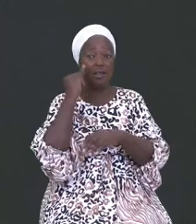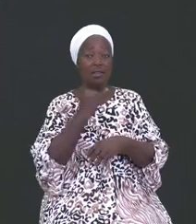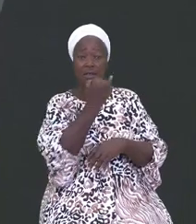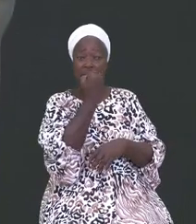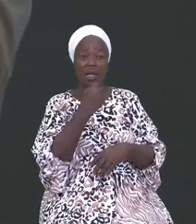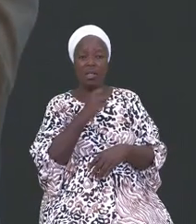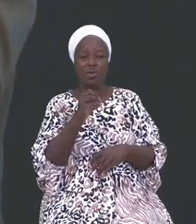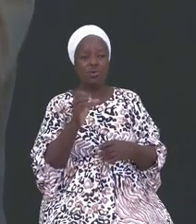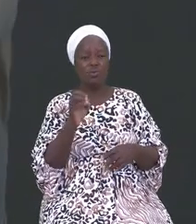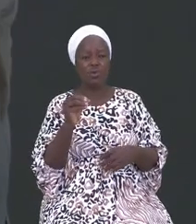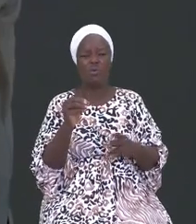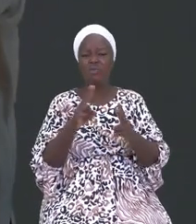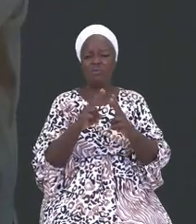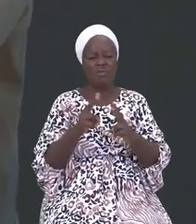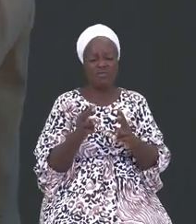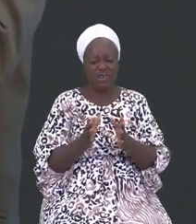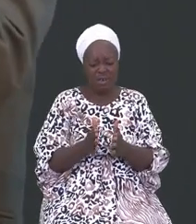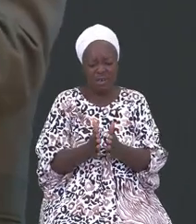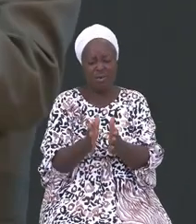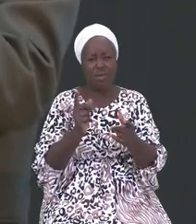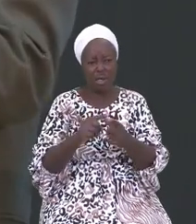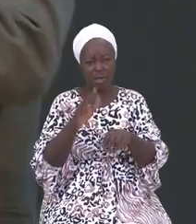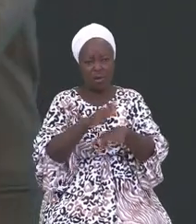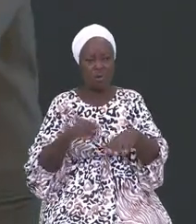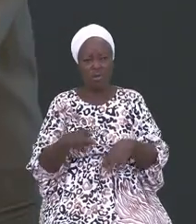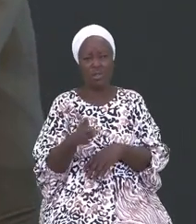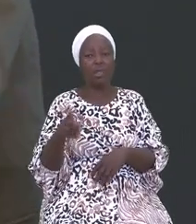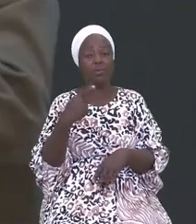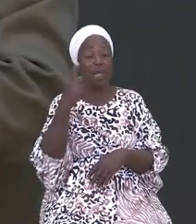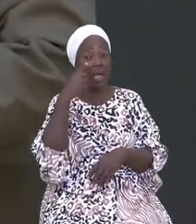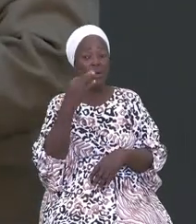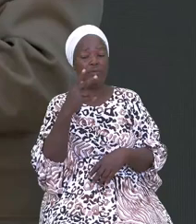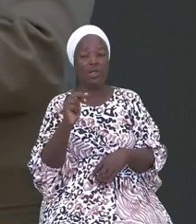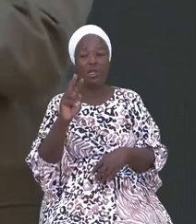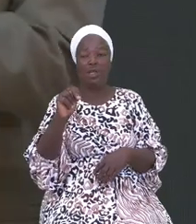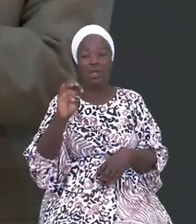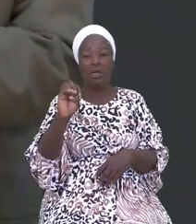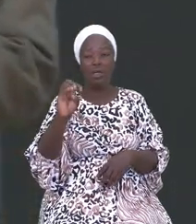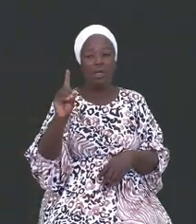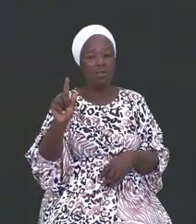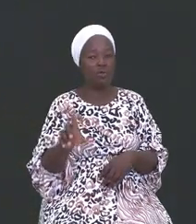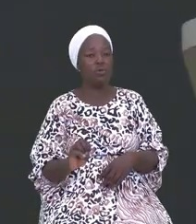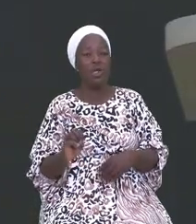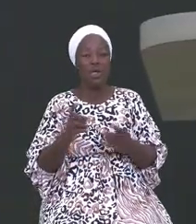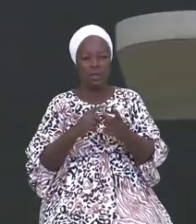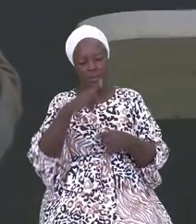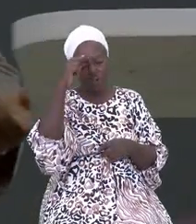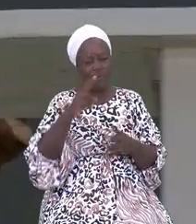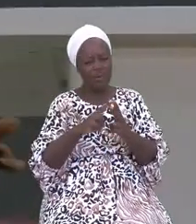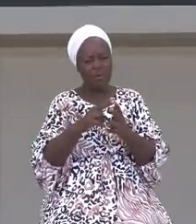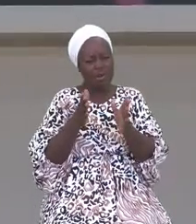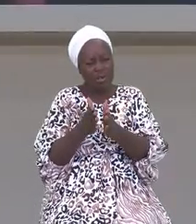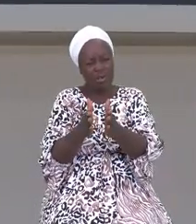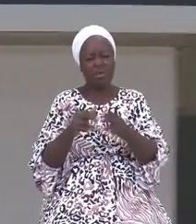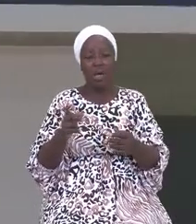call them the eye of the needle, because it's so small and so narrow. And the camel